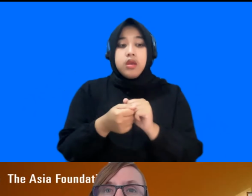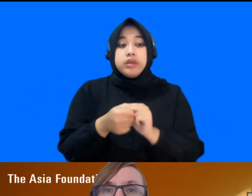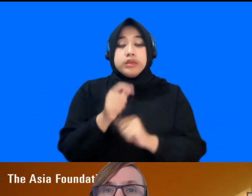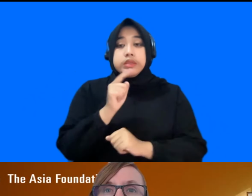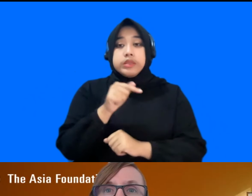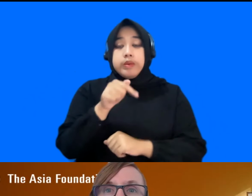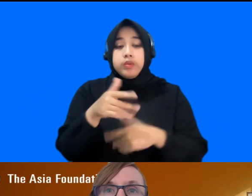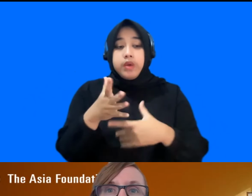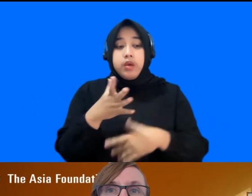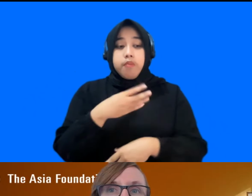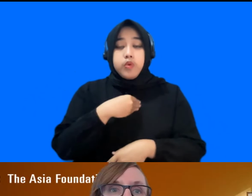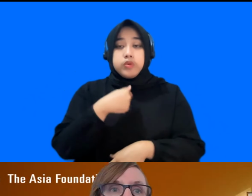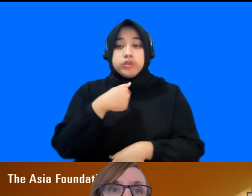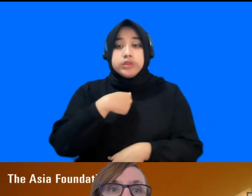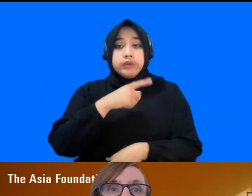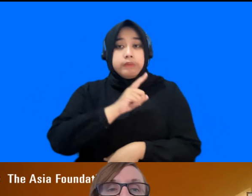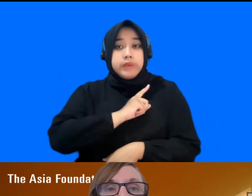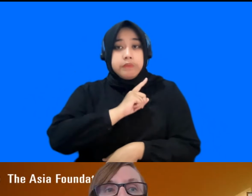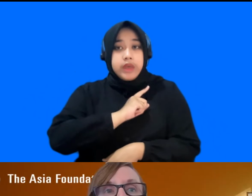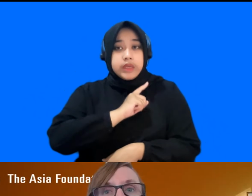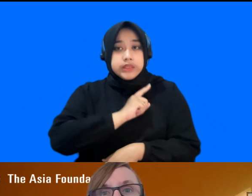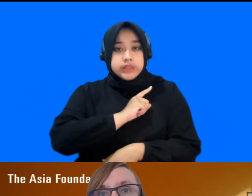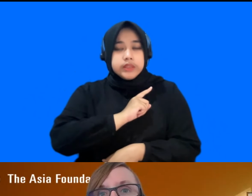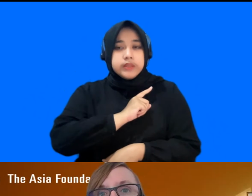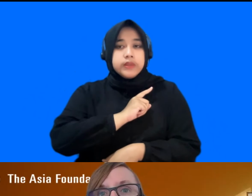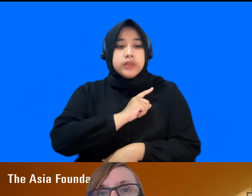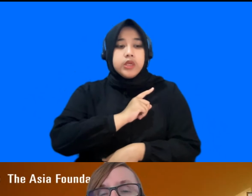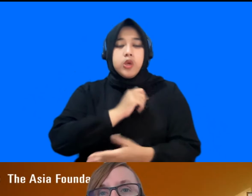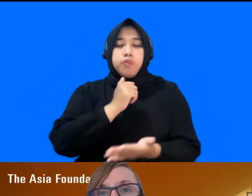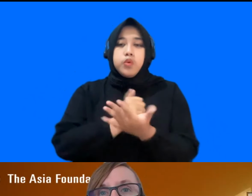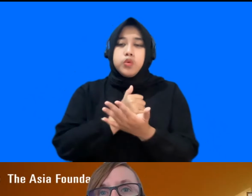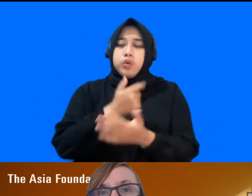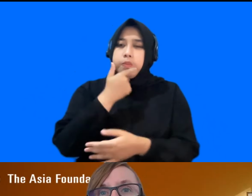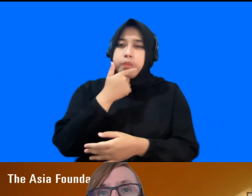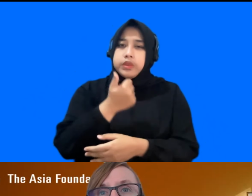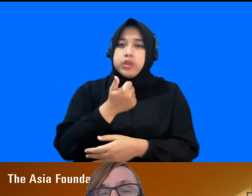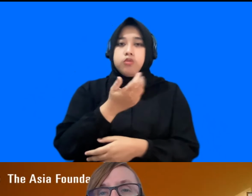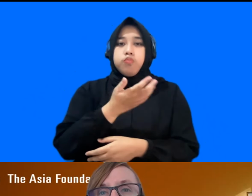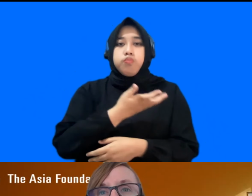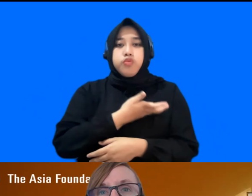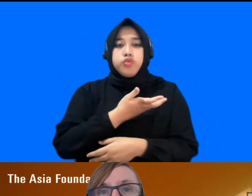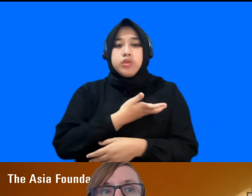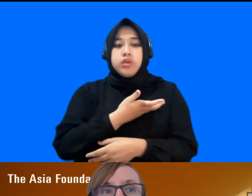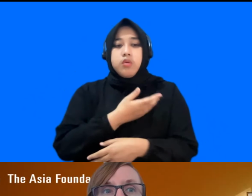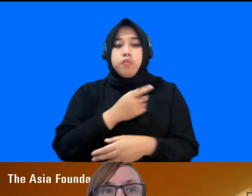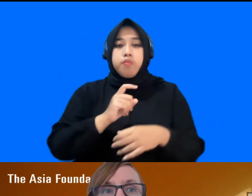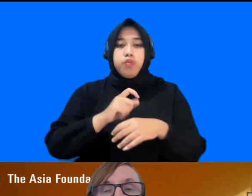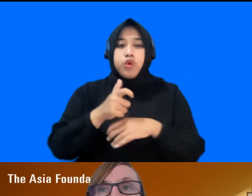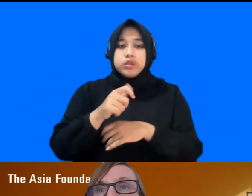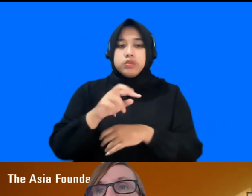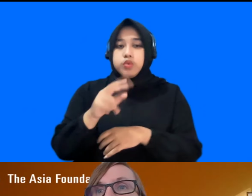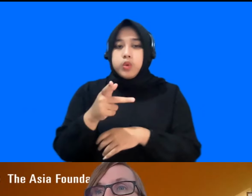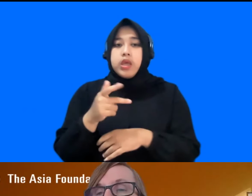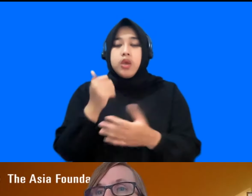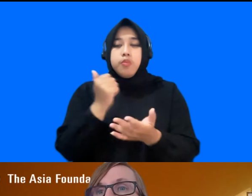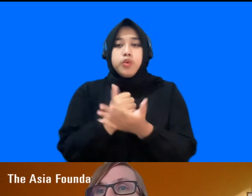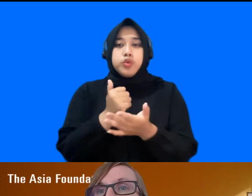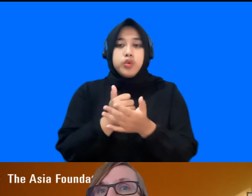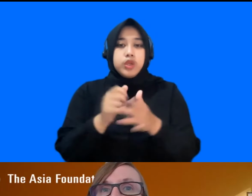it's great to have these grassroots movements because they're very inclusive in terms of the who are involved, but it's also good to have